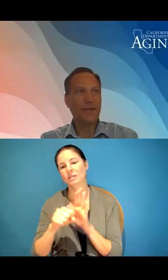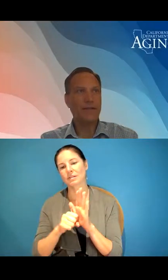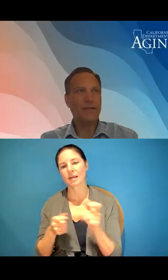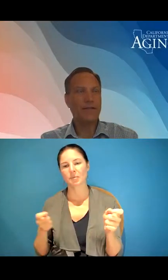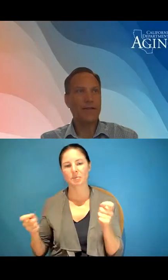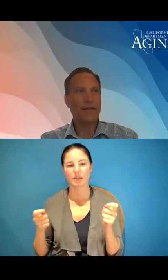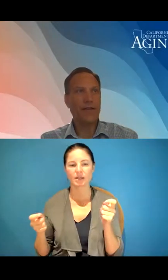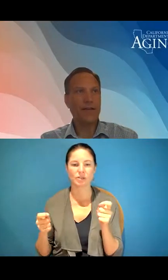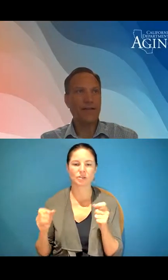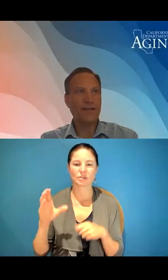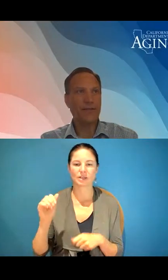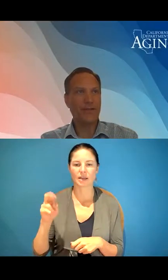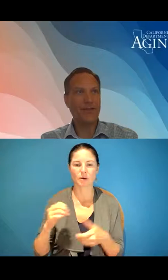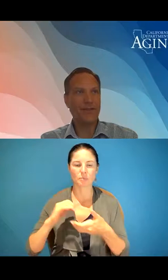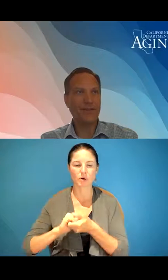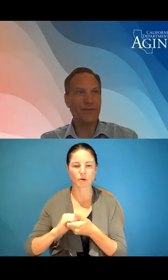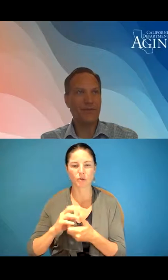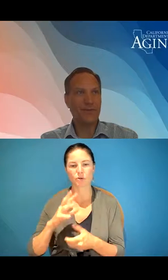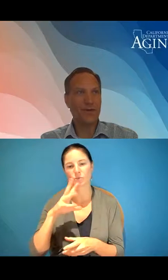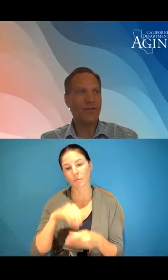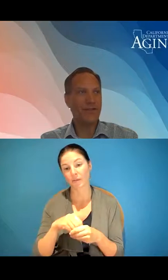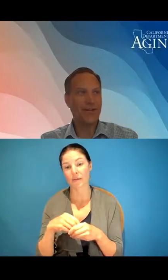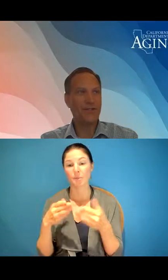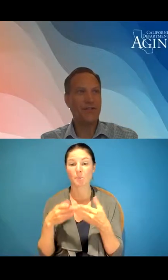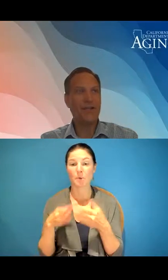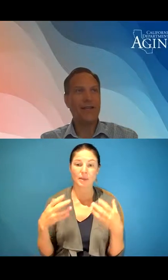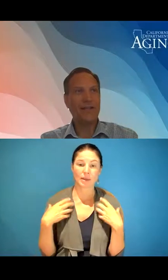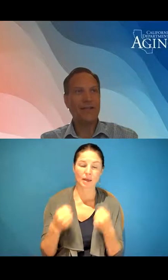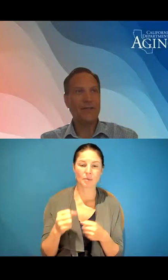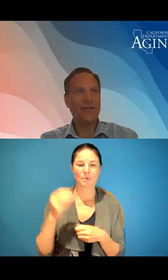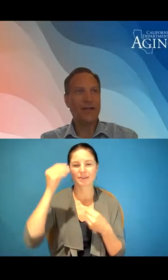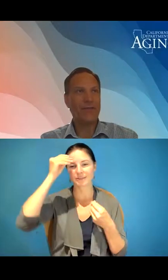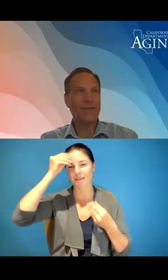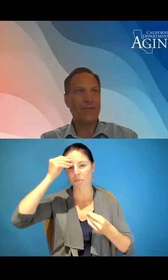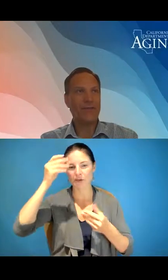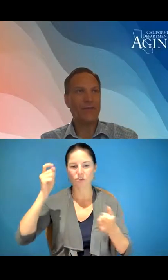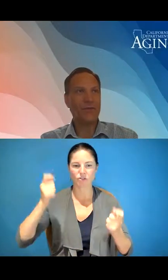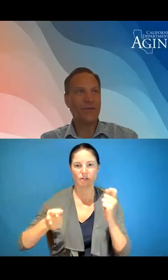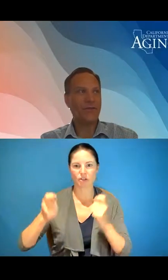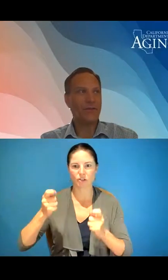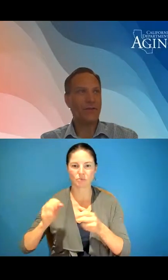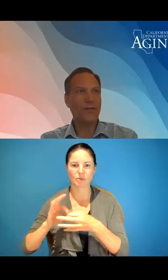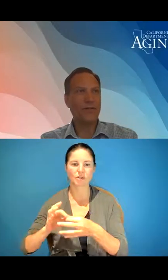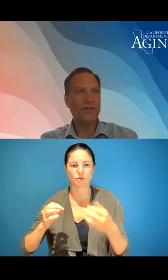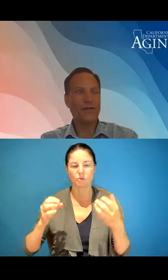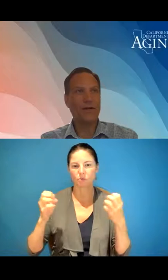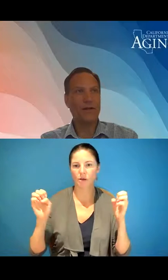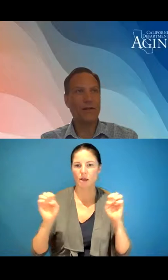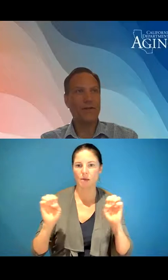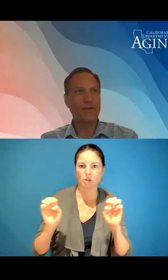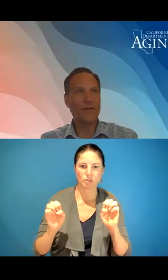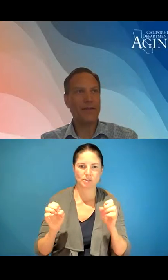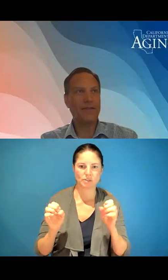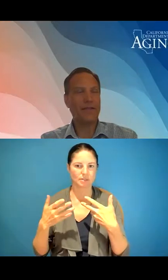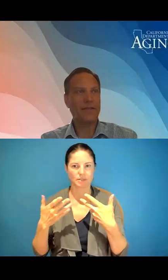emergency guidance. So that guidance, as we know, continues to evolve and change. And so we do have close coordination collaboration so that all